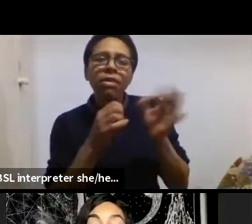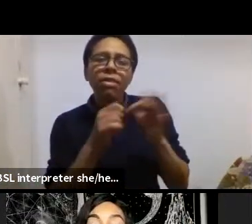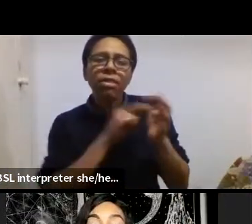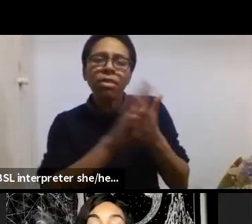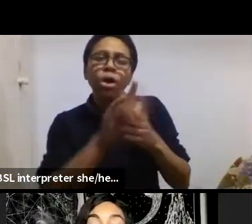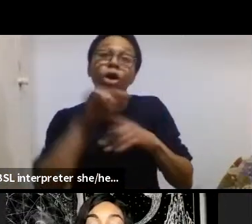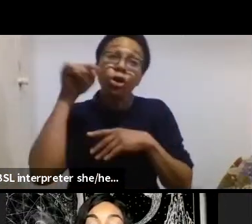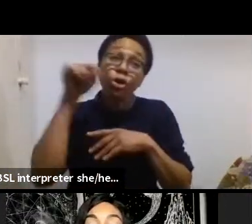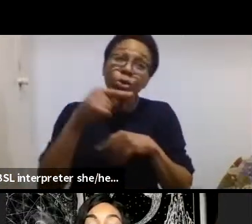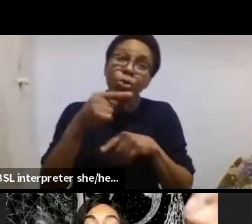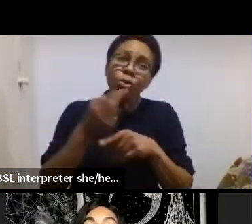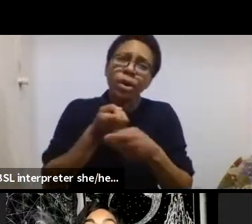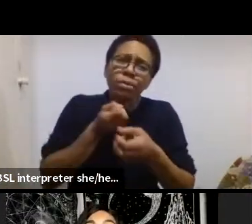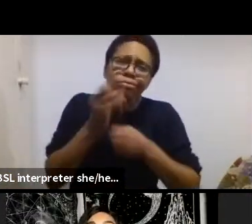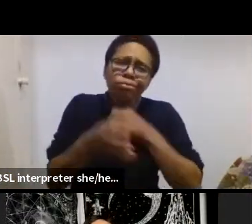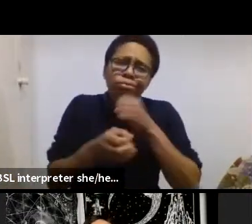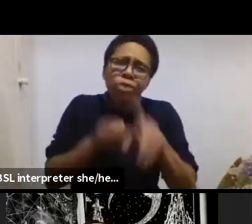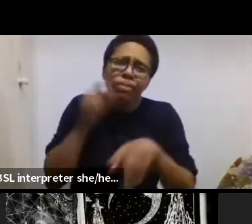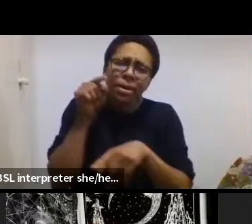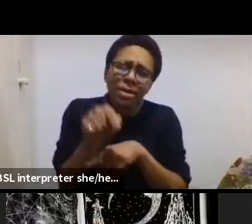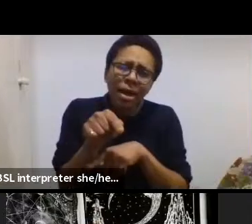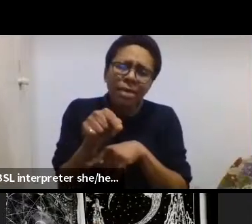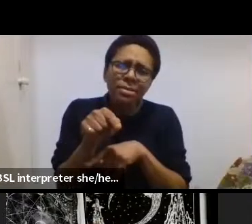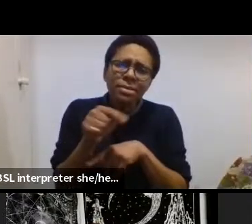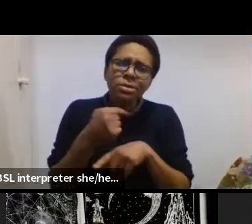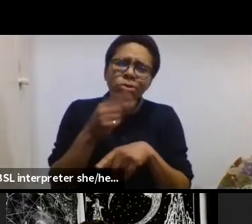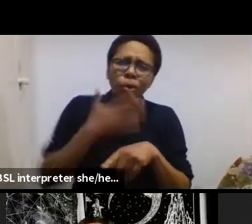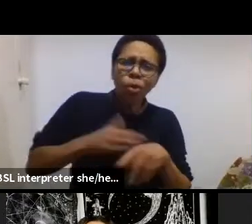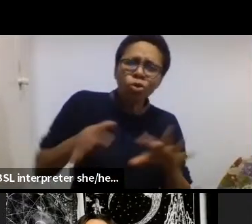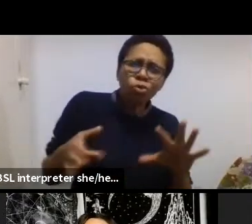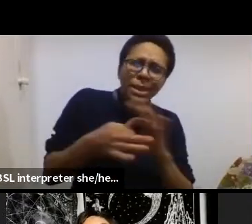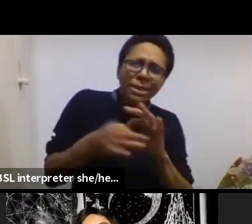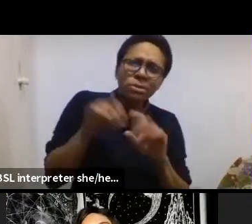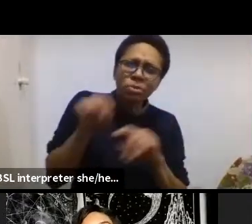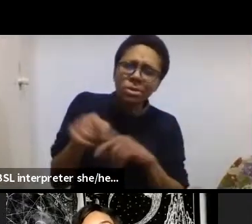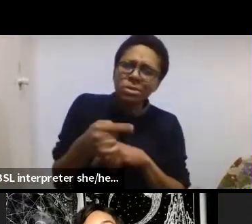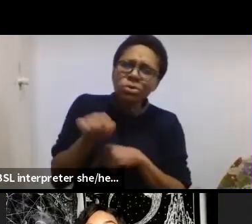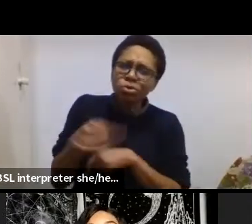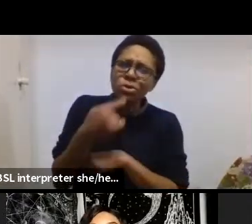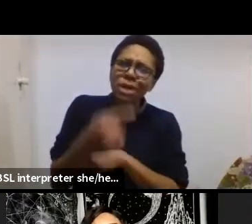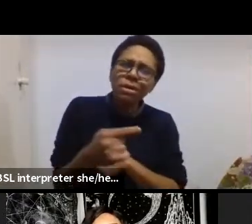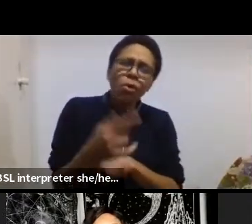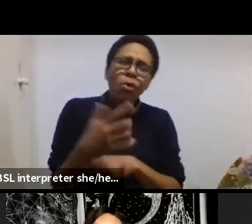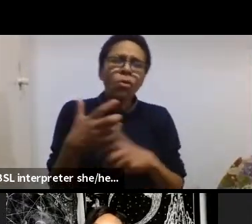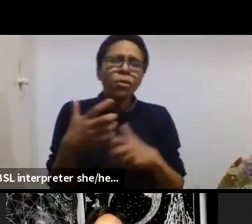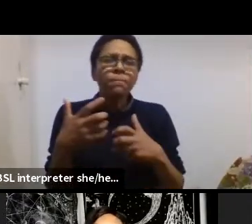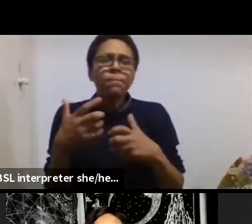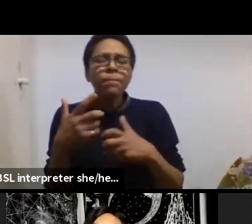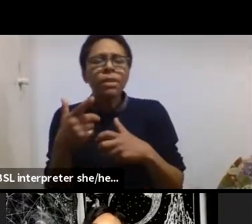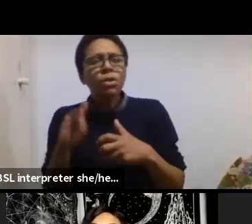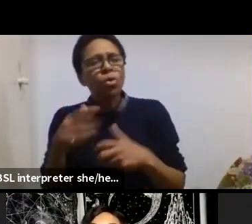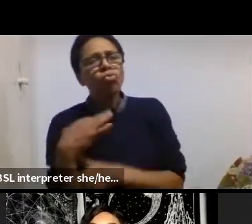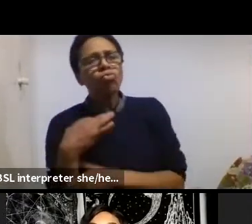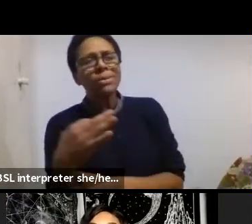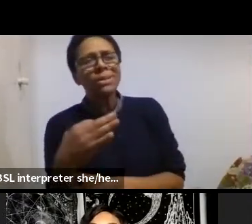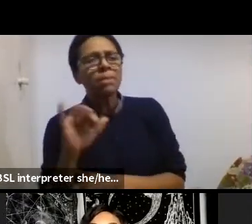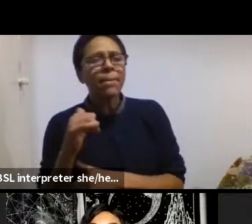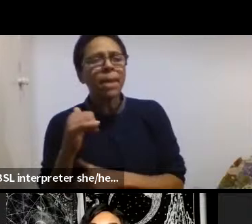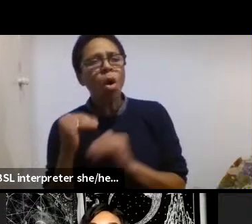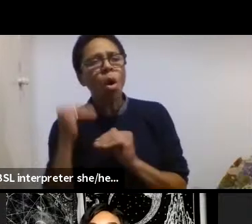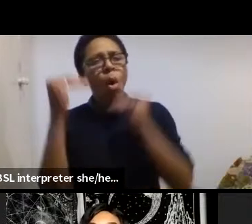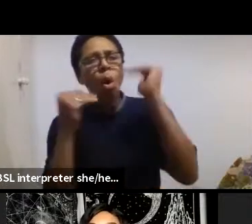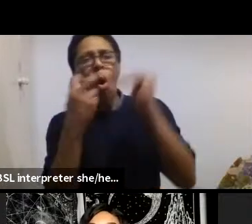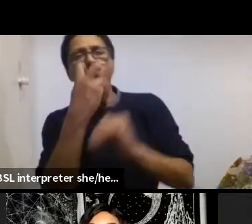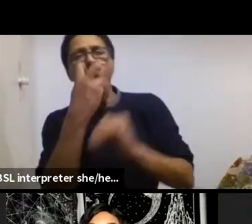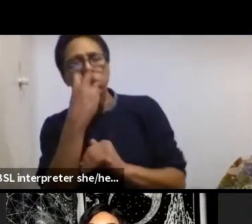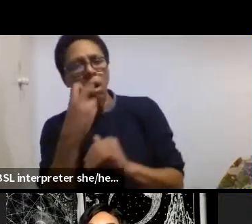segue into that. And also you're talking earlier about being representing the older asexuals